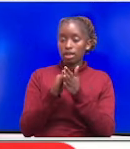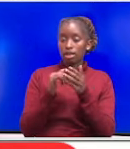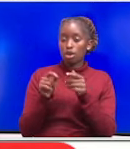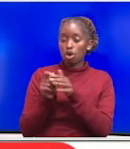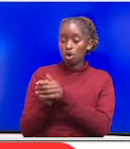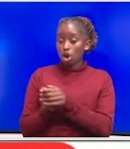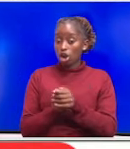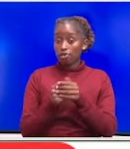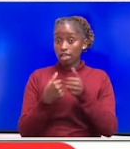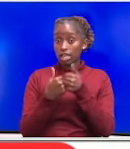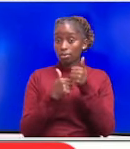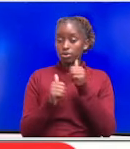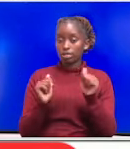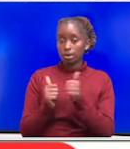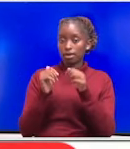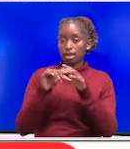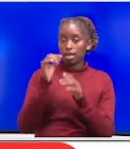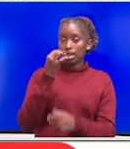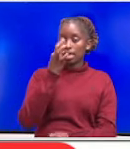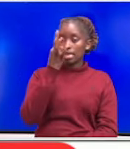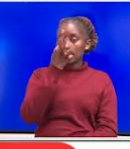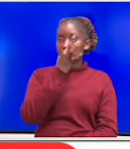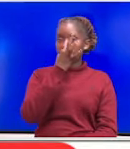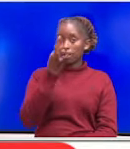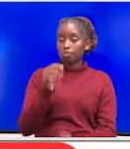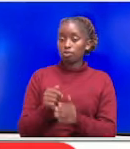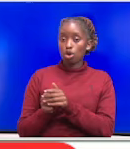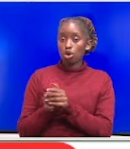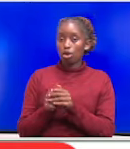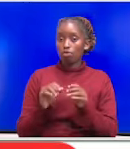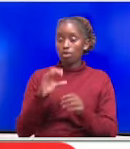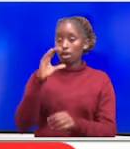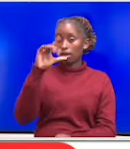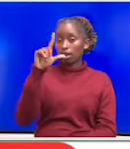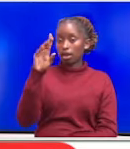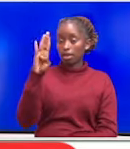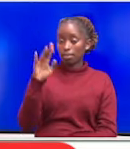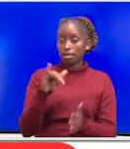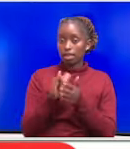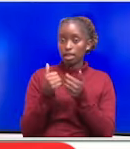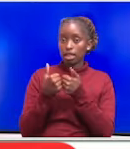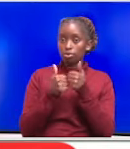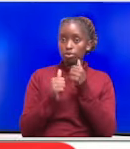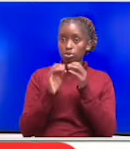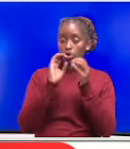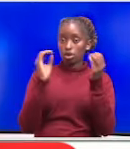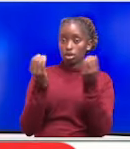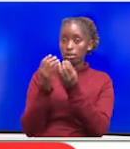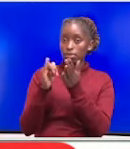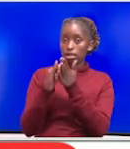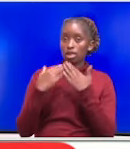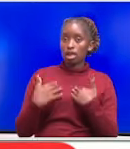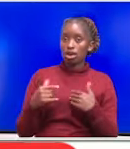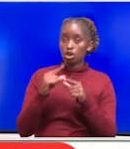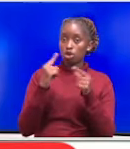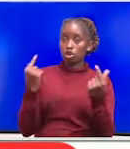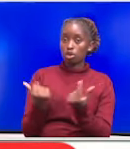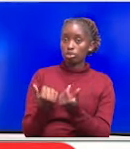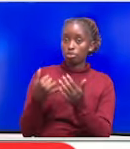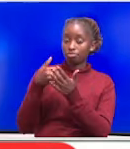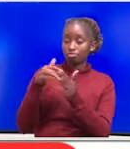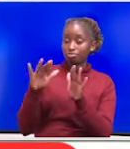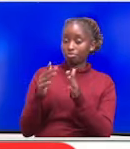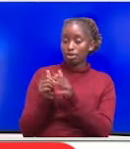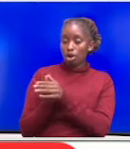was held at Nyeri Golf Club. The tournament, organized by Tetu Empowerment Initiative Group, comprised of